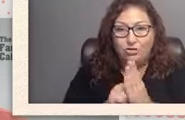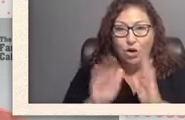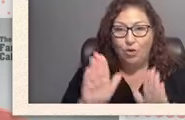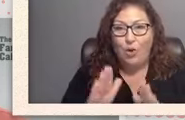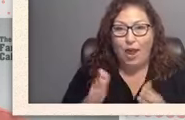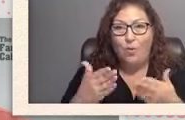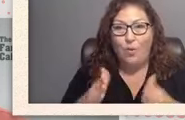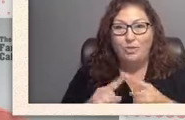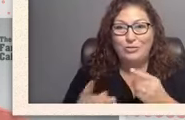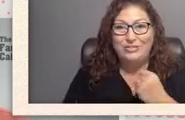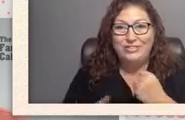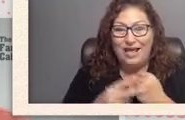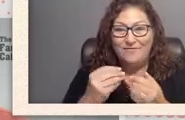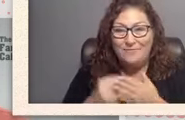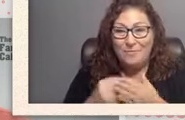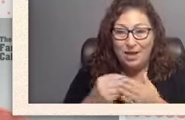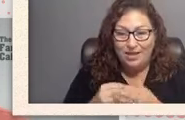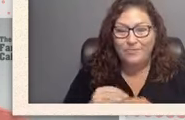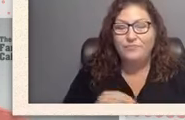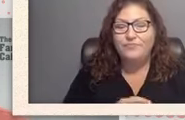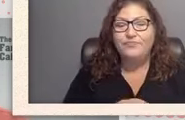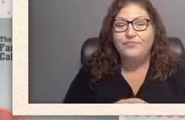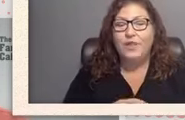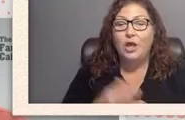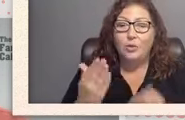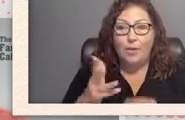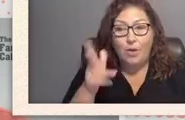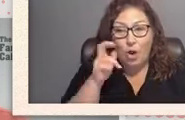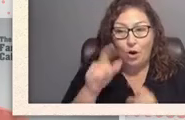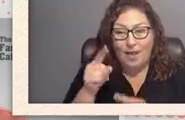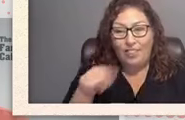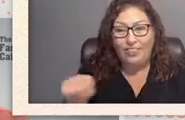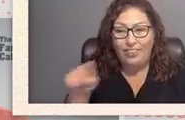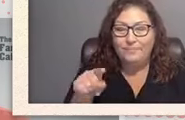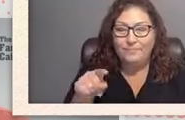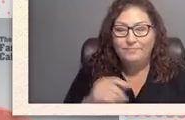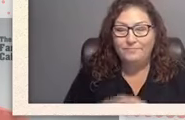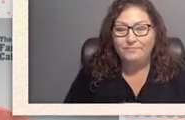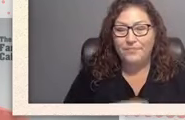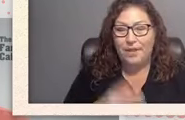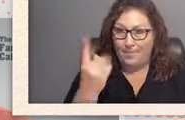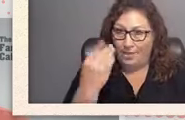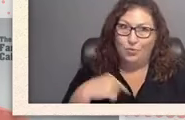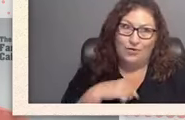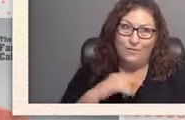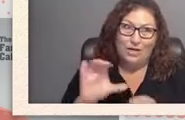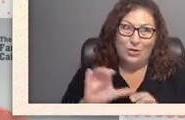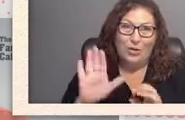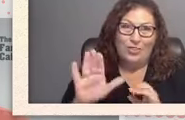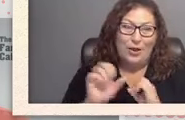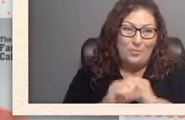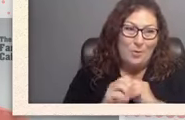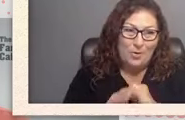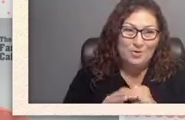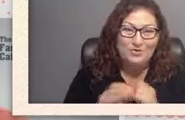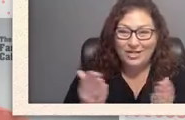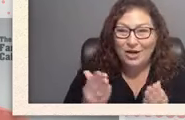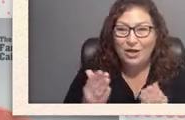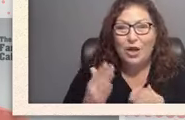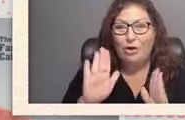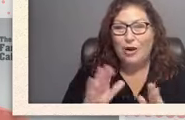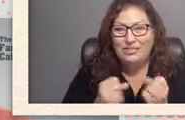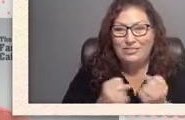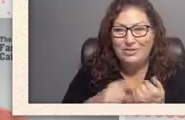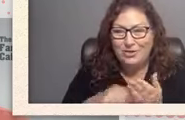of any kind of tax obligation. You probably heard about them since we've been reading their promos here. And again, they're great sponsors of us this year. And then the